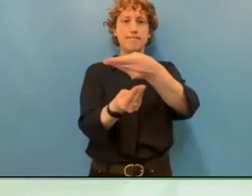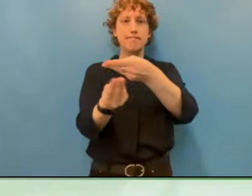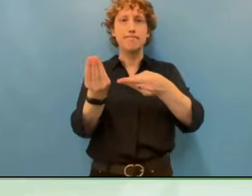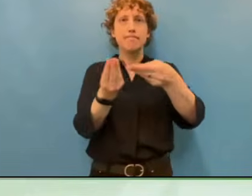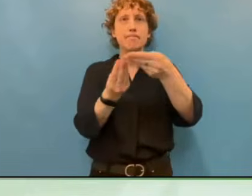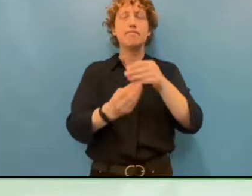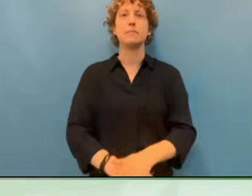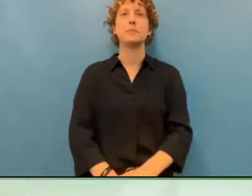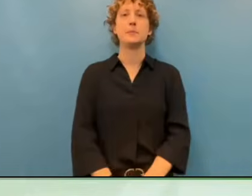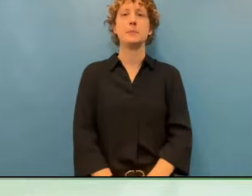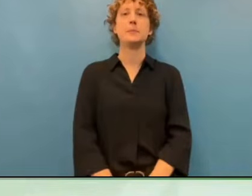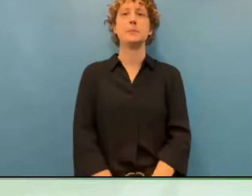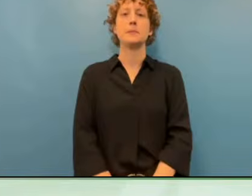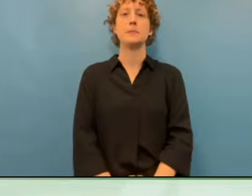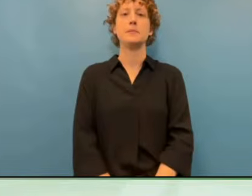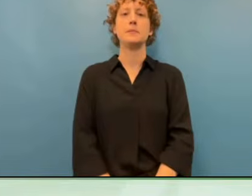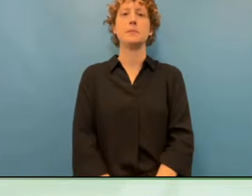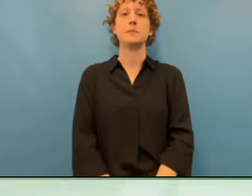ones who need it. Imagine